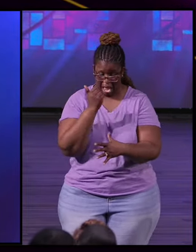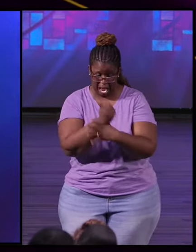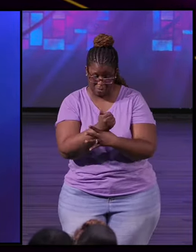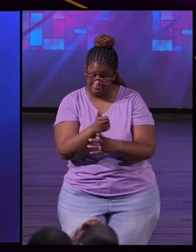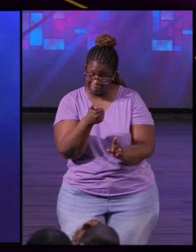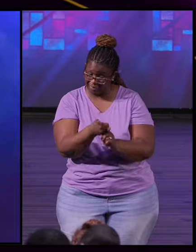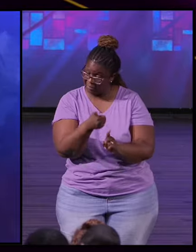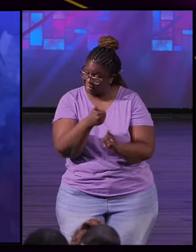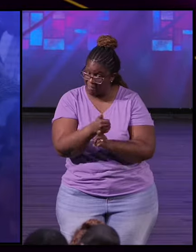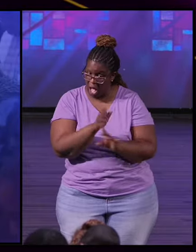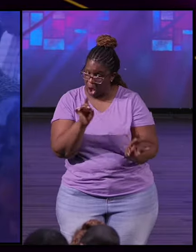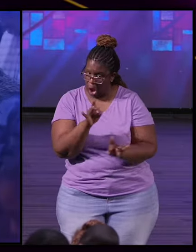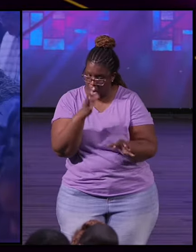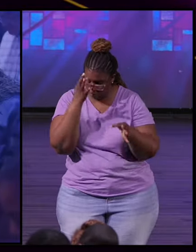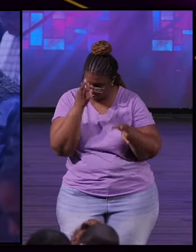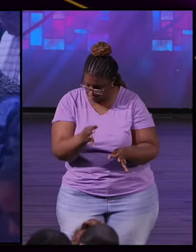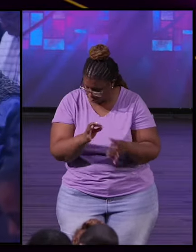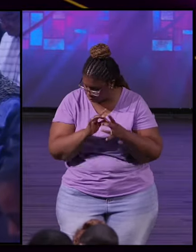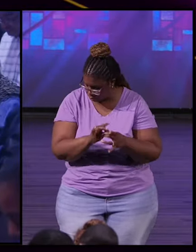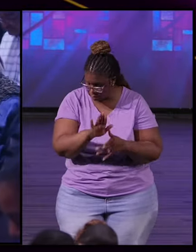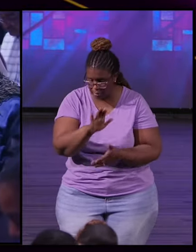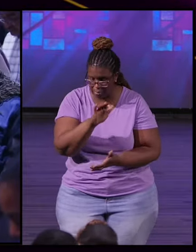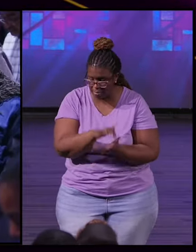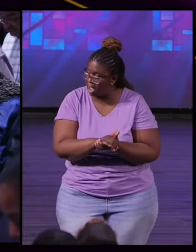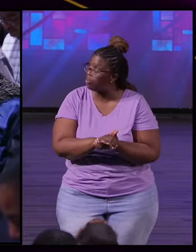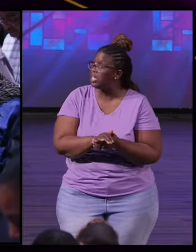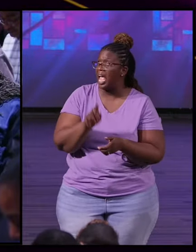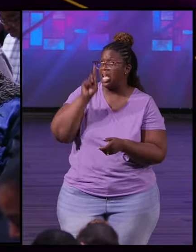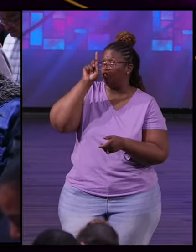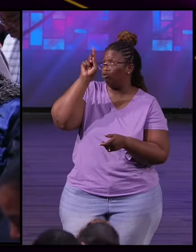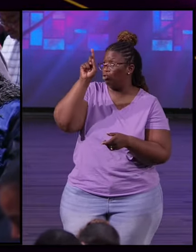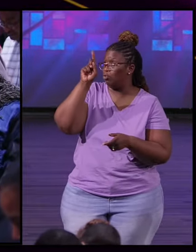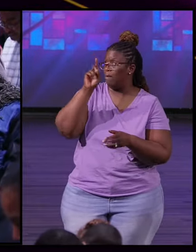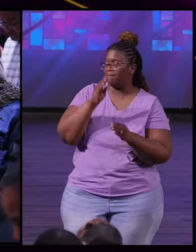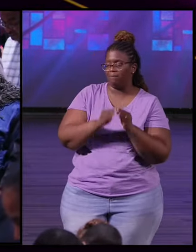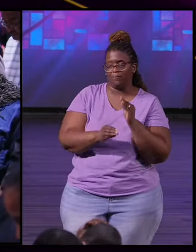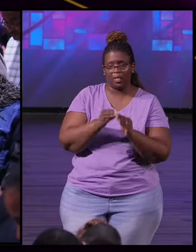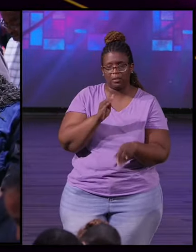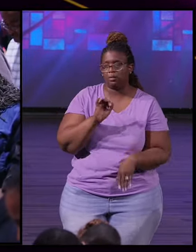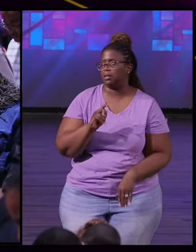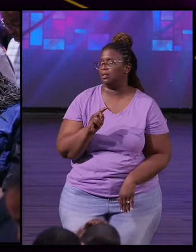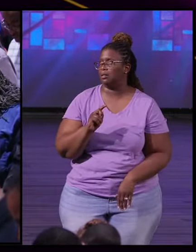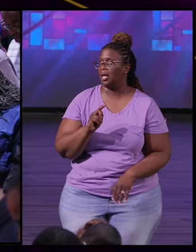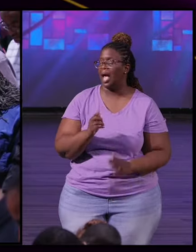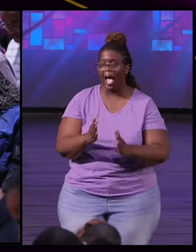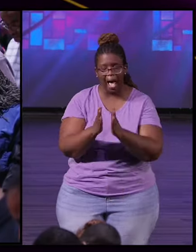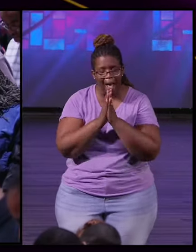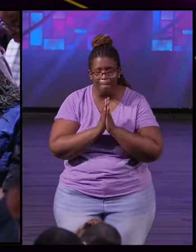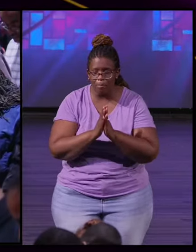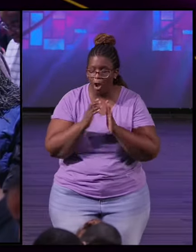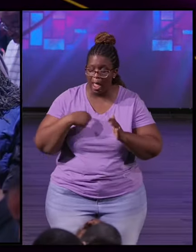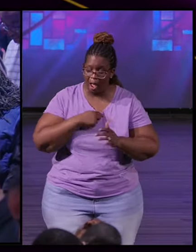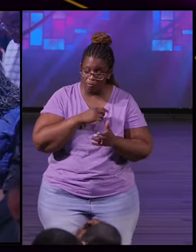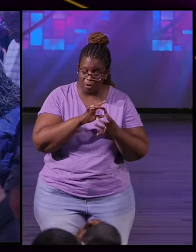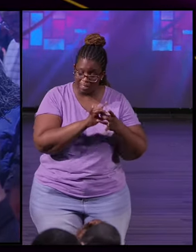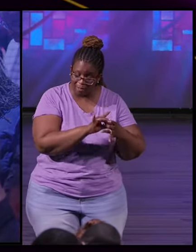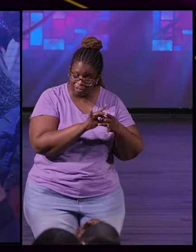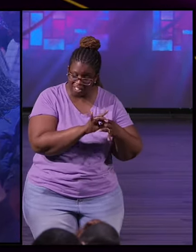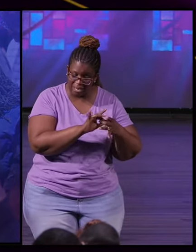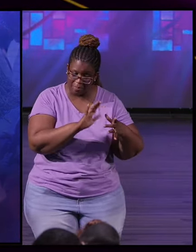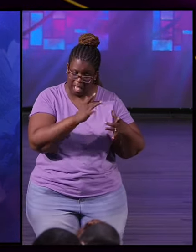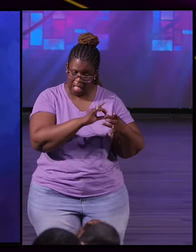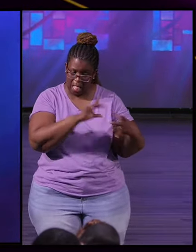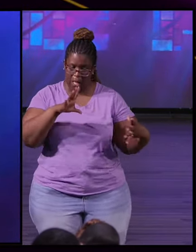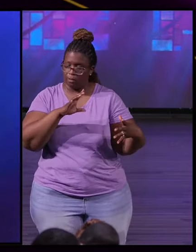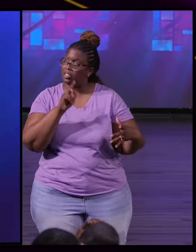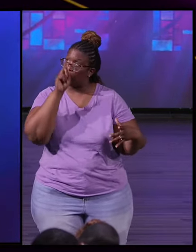marriage, and yet you were able to restore. I pray for restoration in our relationships in the